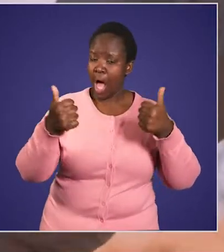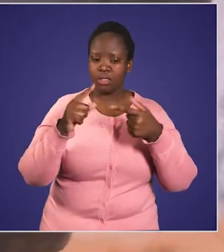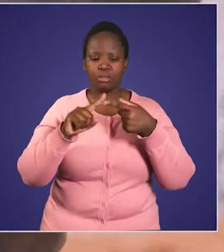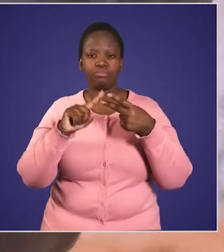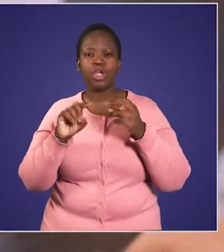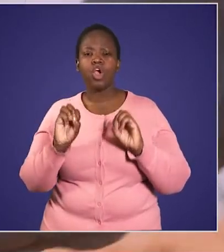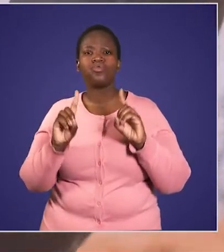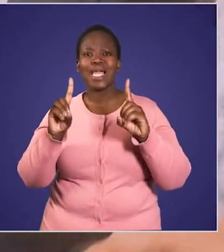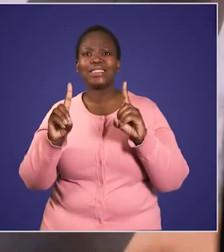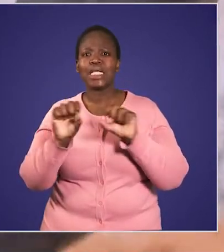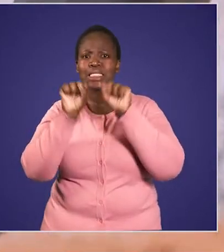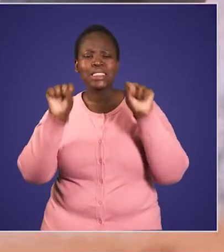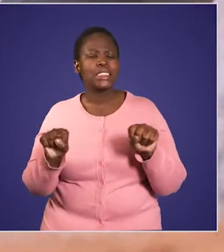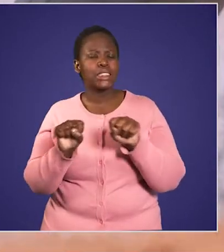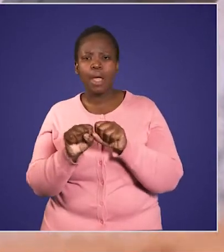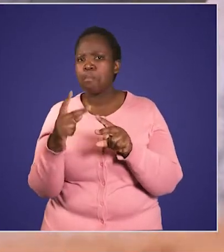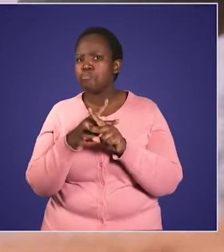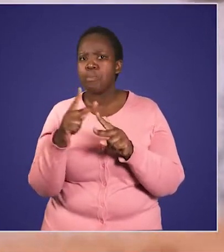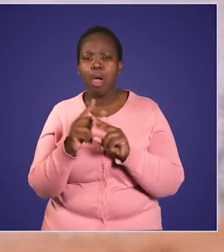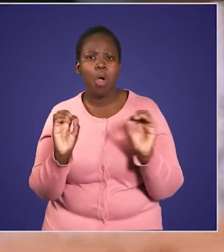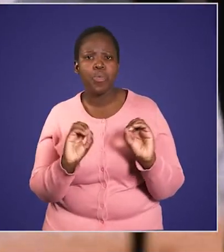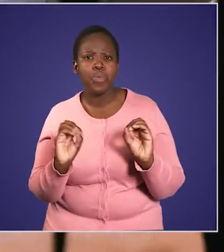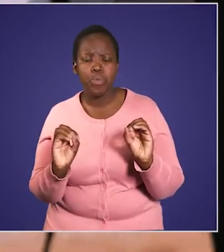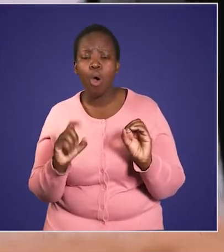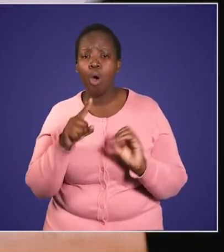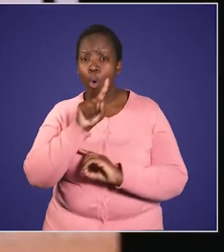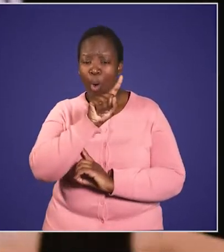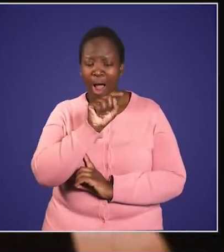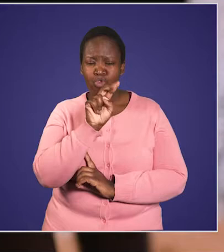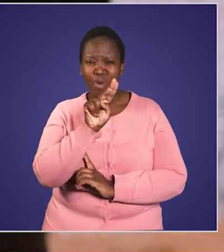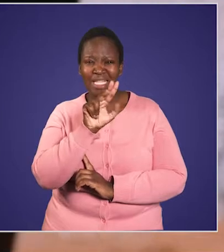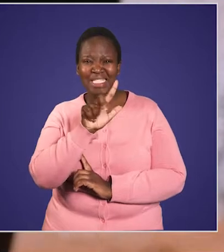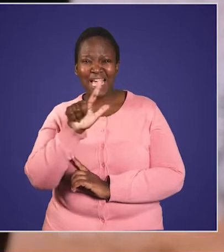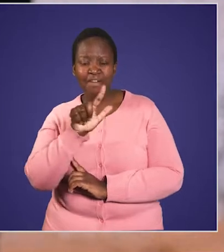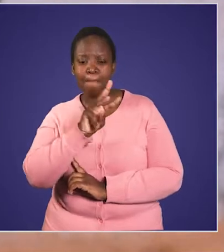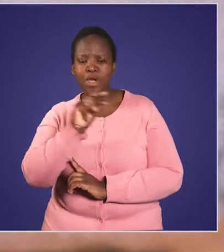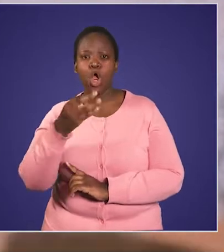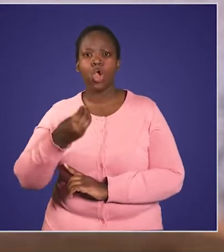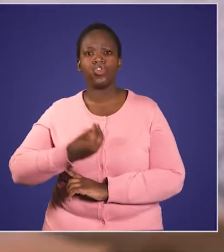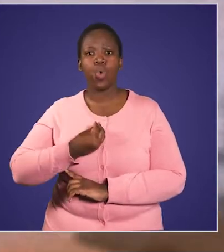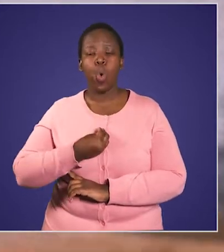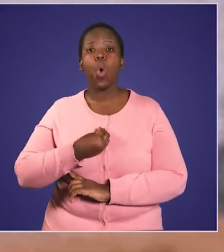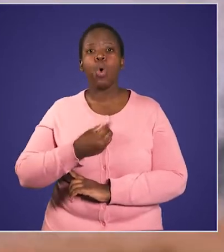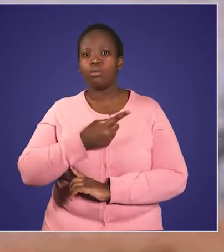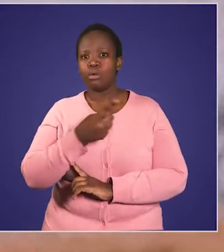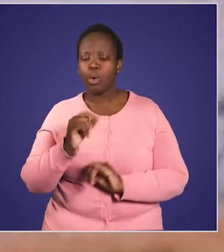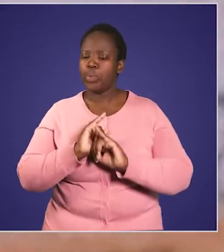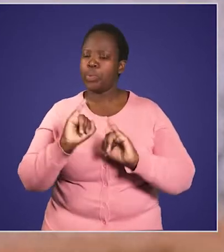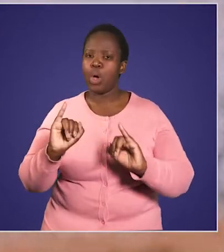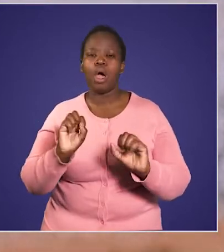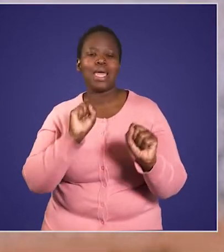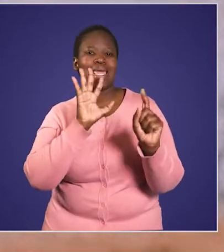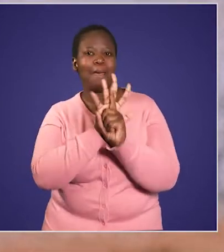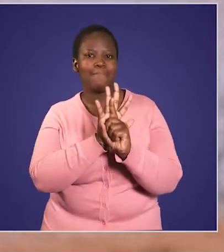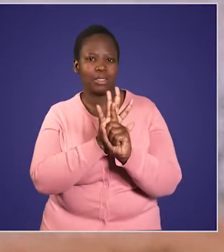for a pandemic of this scale, resulting in the lives of over 127 million young people being severely